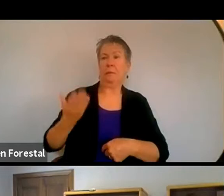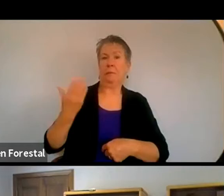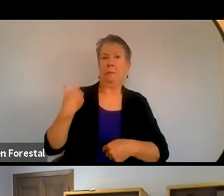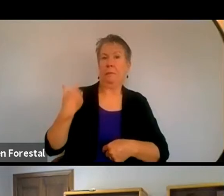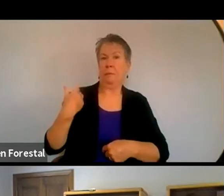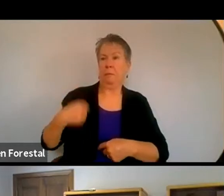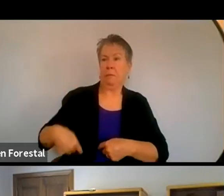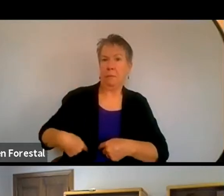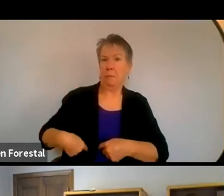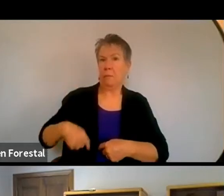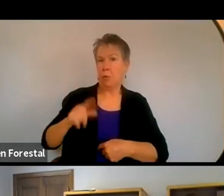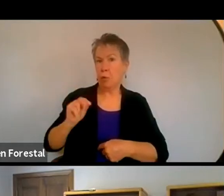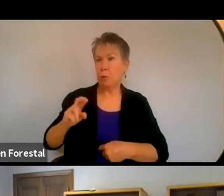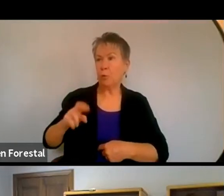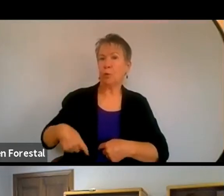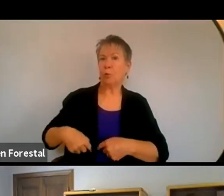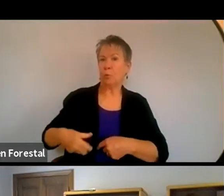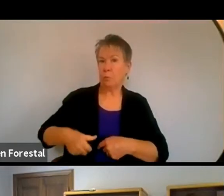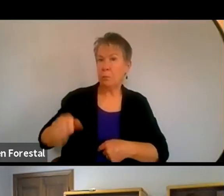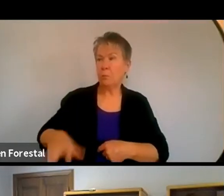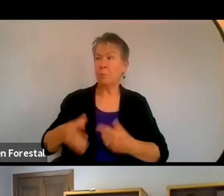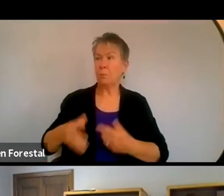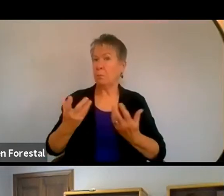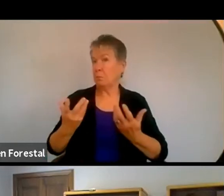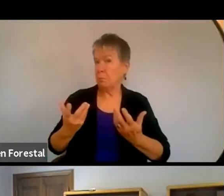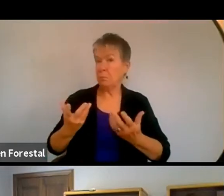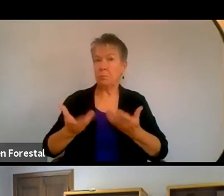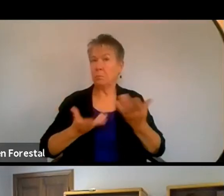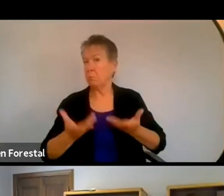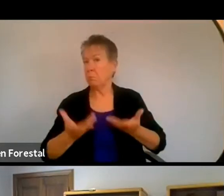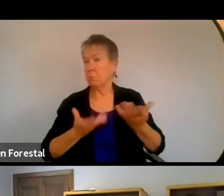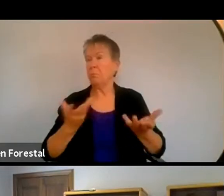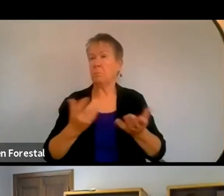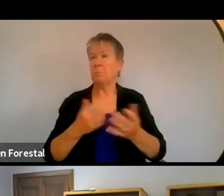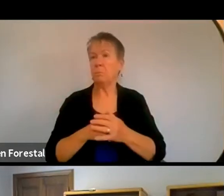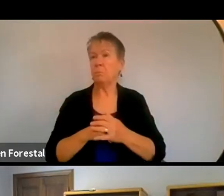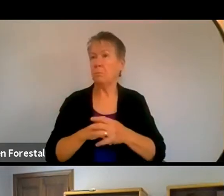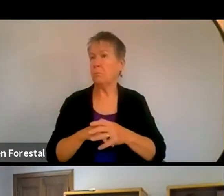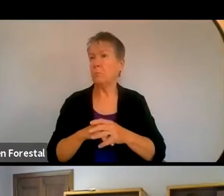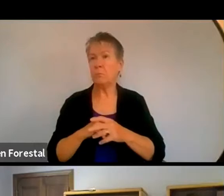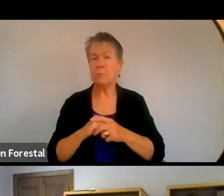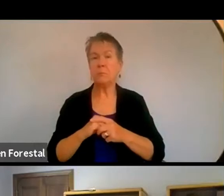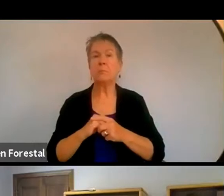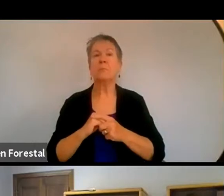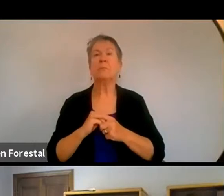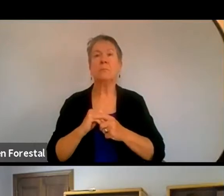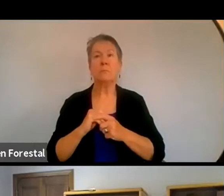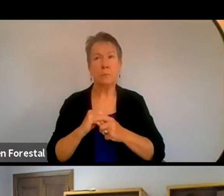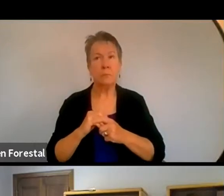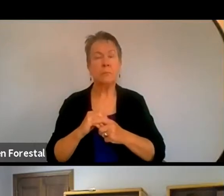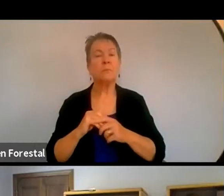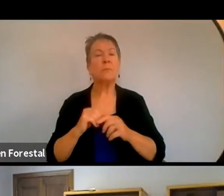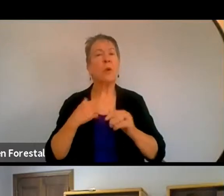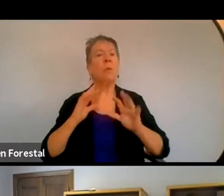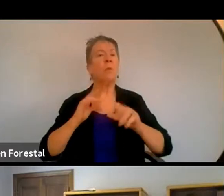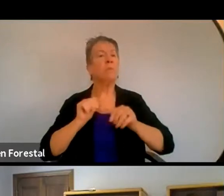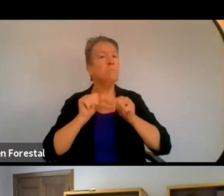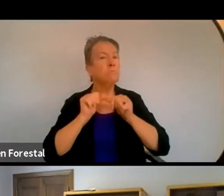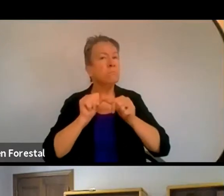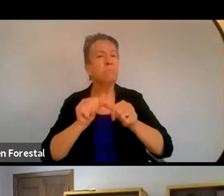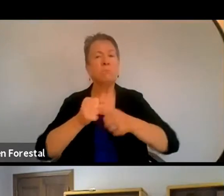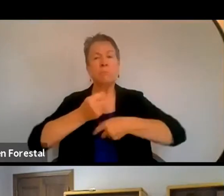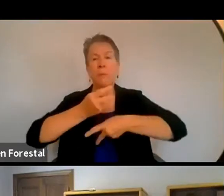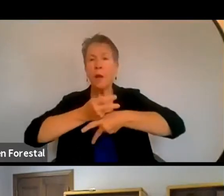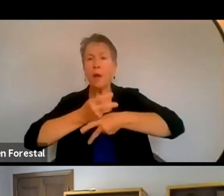going to continue to monitor this. I've said at least through Sunday, at least 2 more negative tests, please God. And, you know,